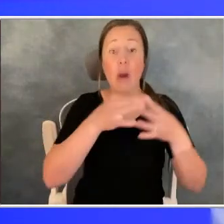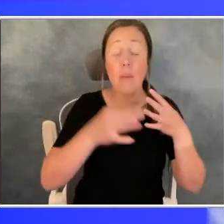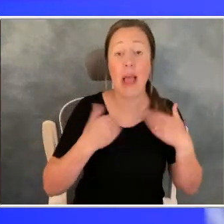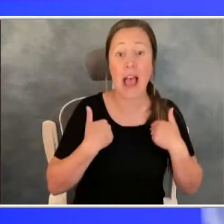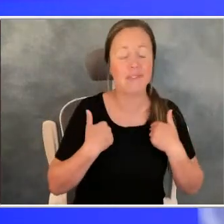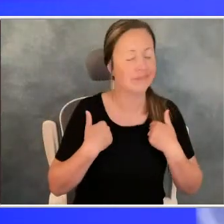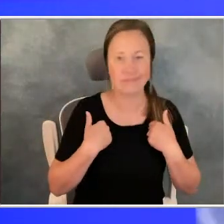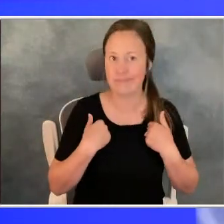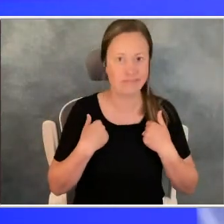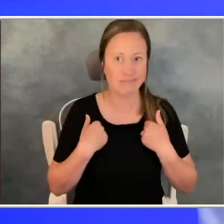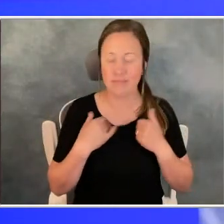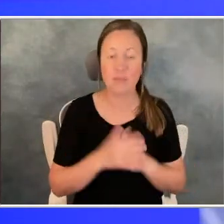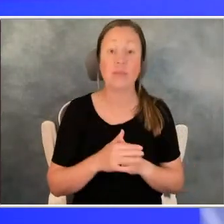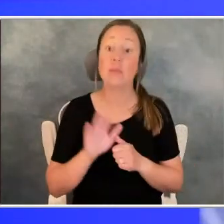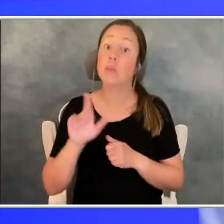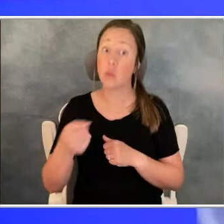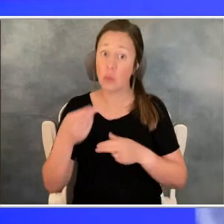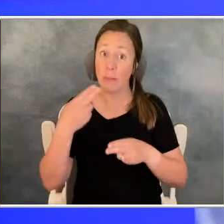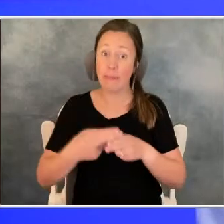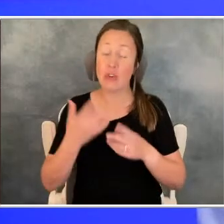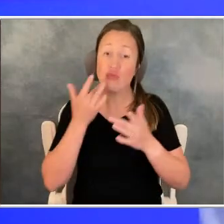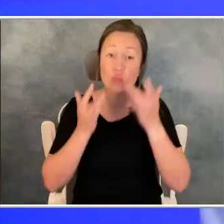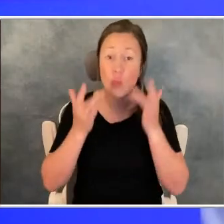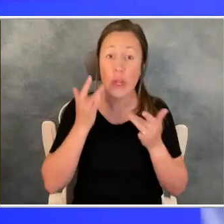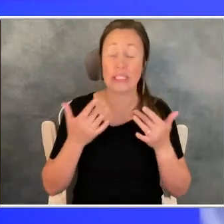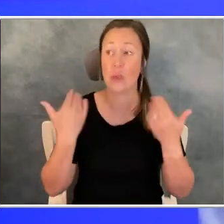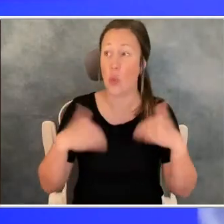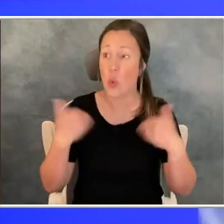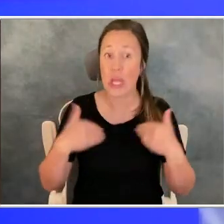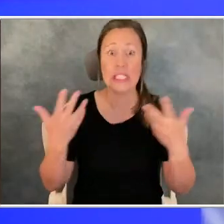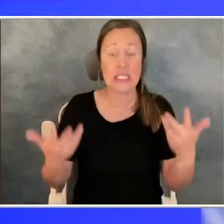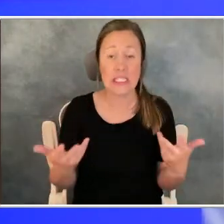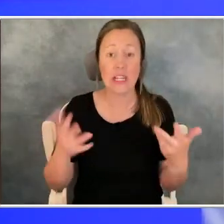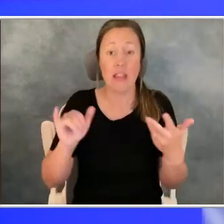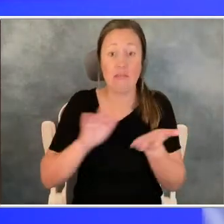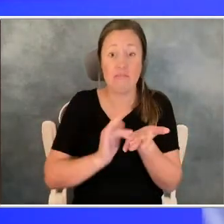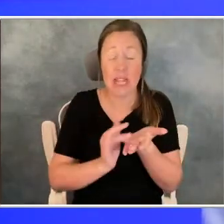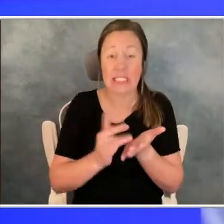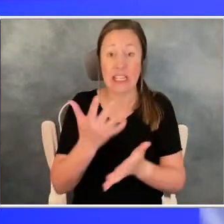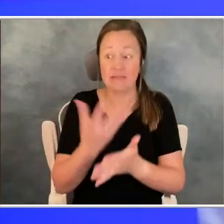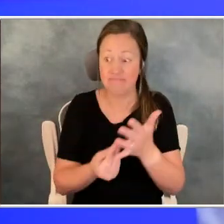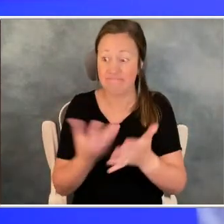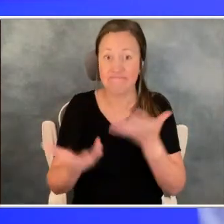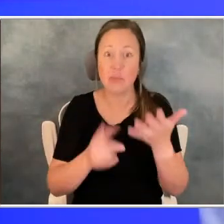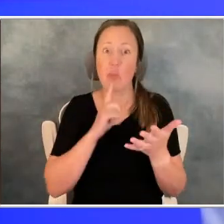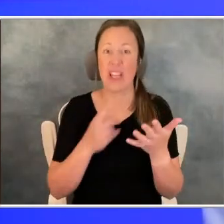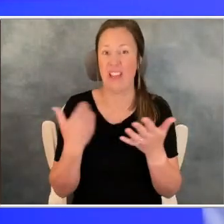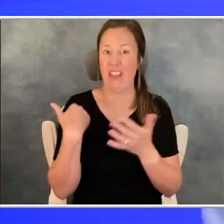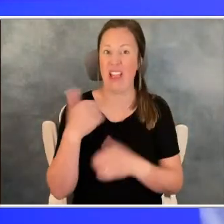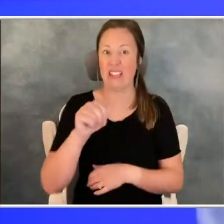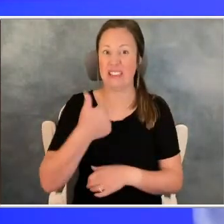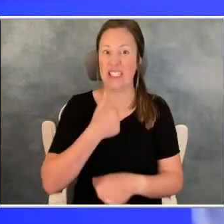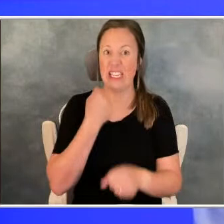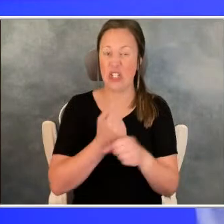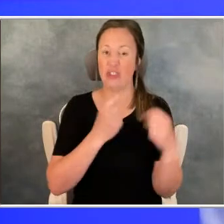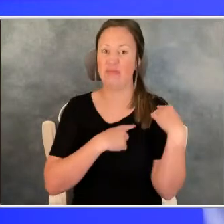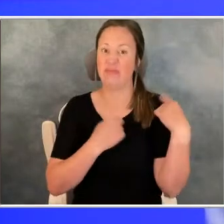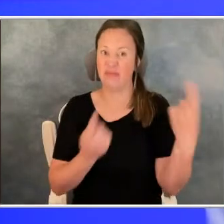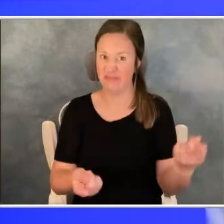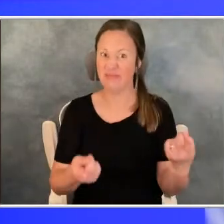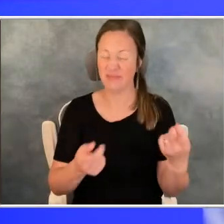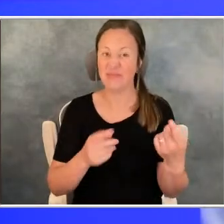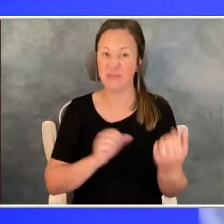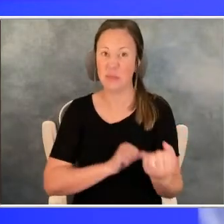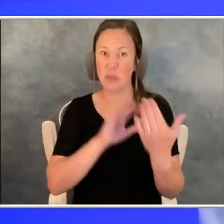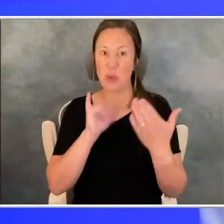is not new. We've been dealing with chemotherapy drug shortages now for really over the last decade. And the problem is pretty complex,